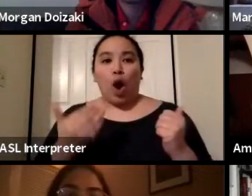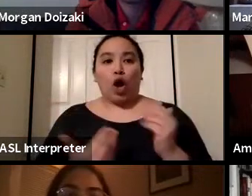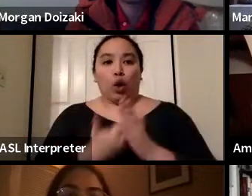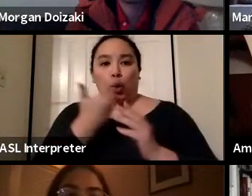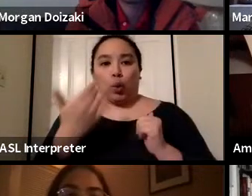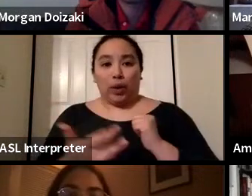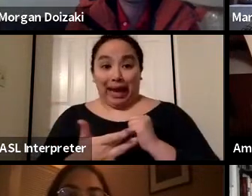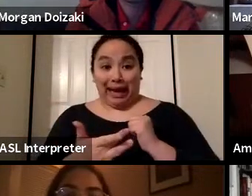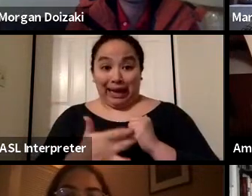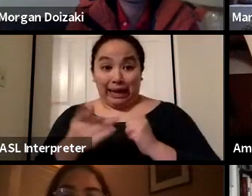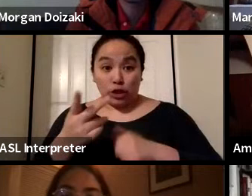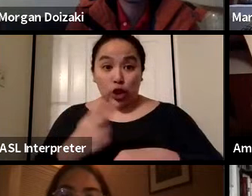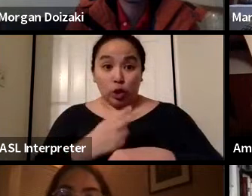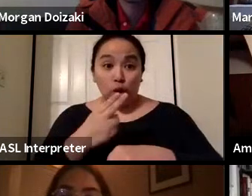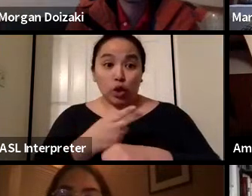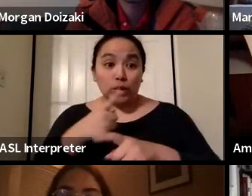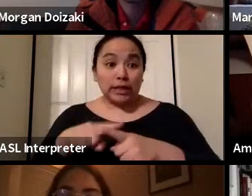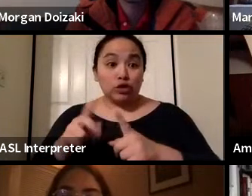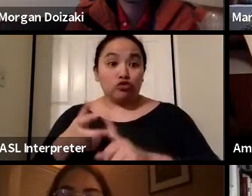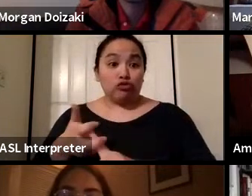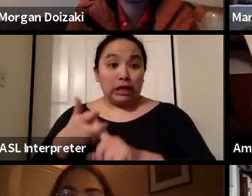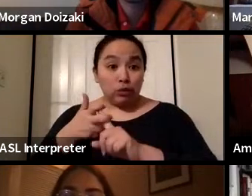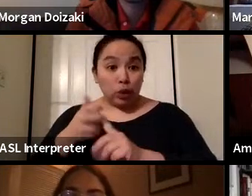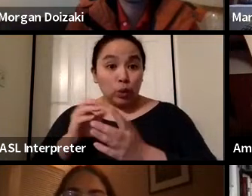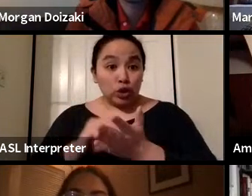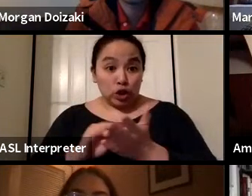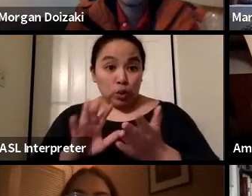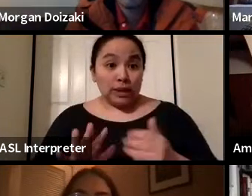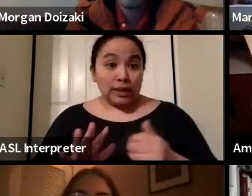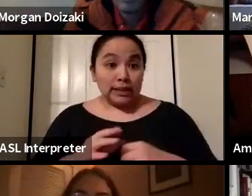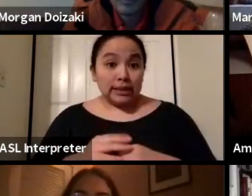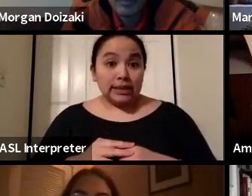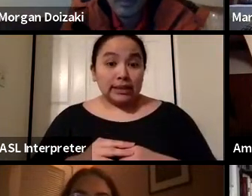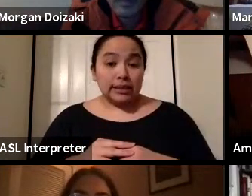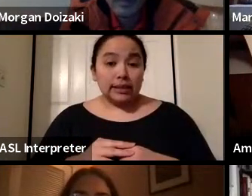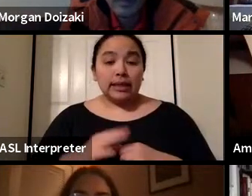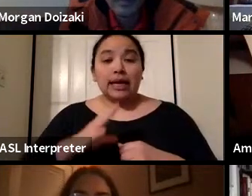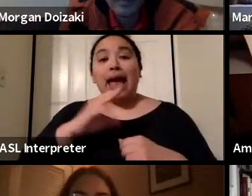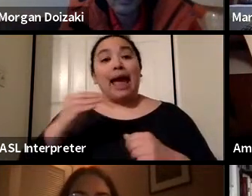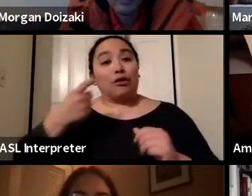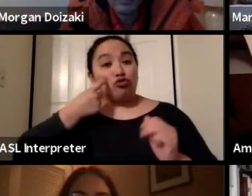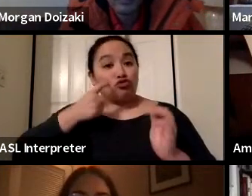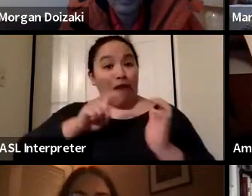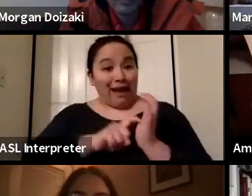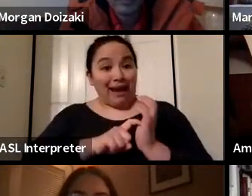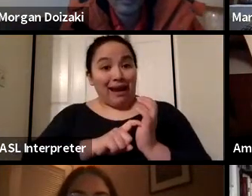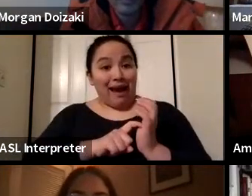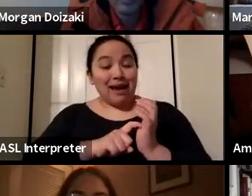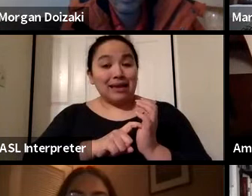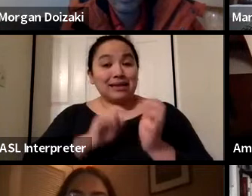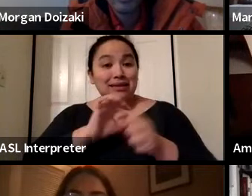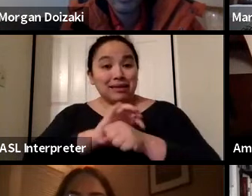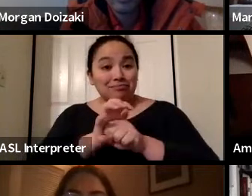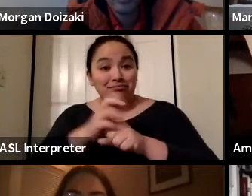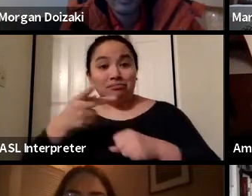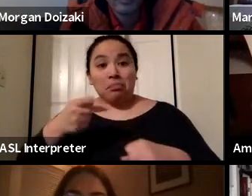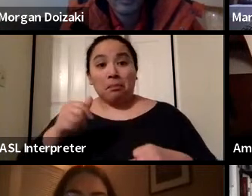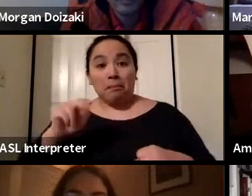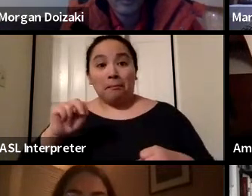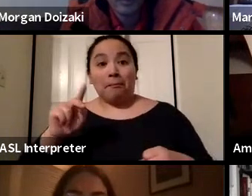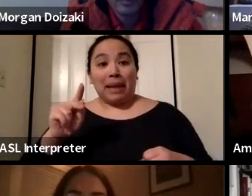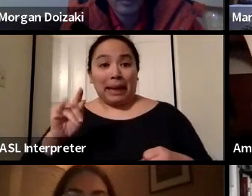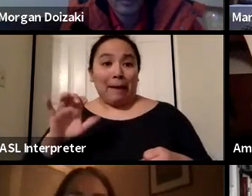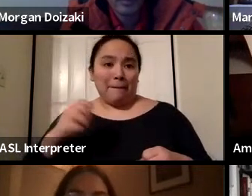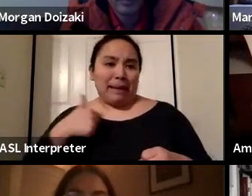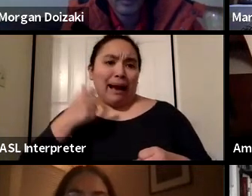techniques are you using to recruit students? And recognizing the pandemic, I understand the difficulties it